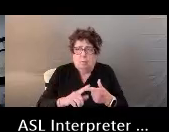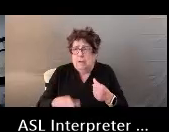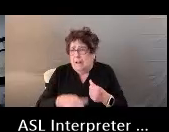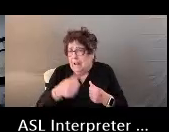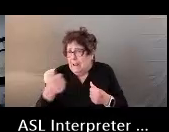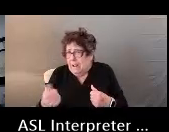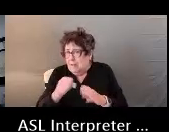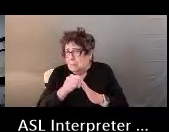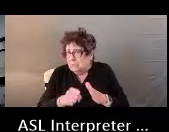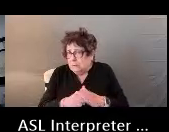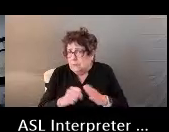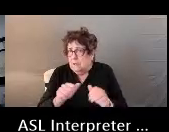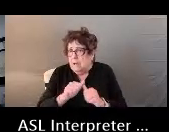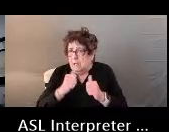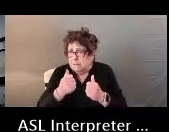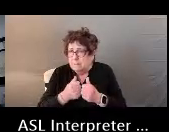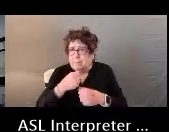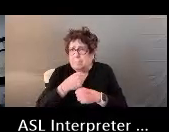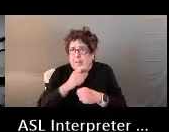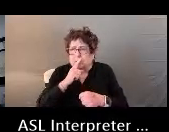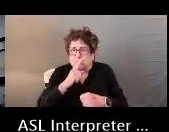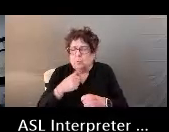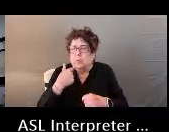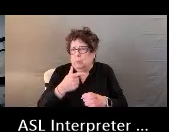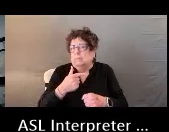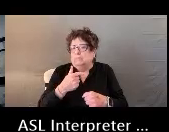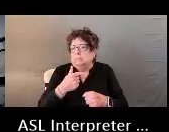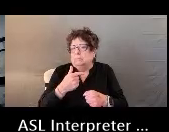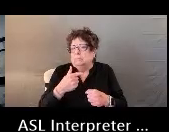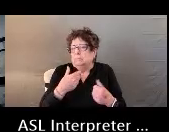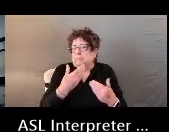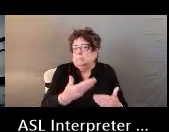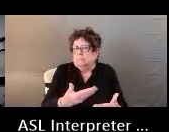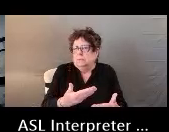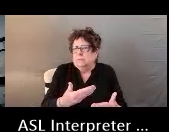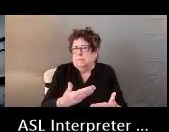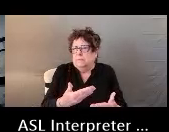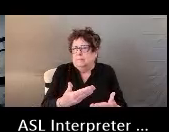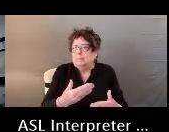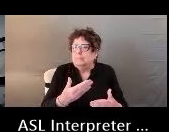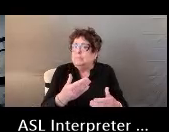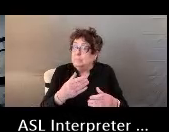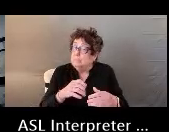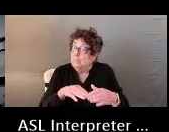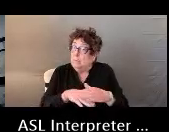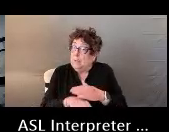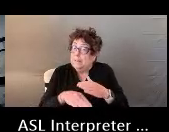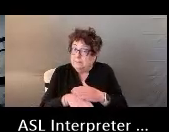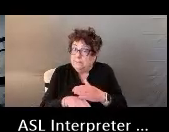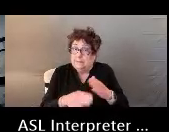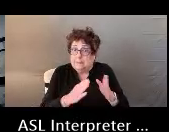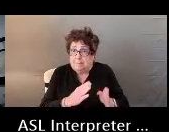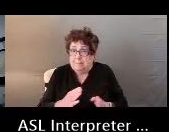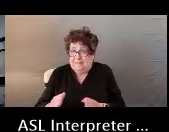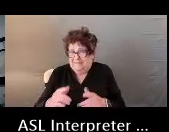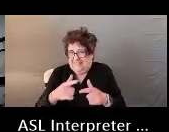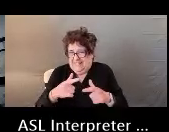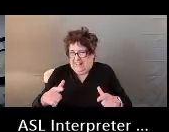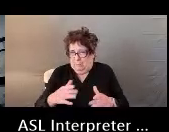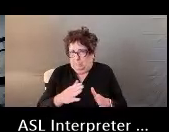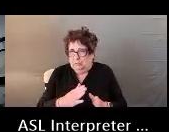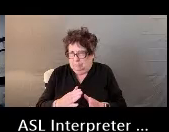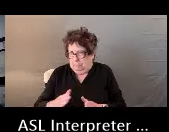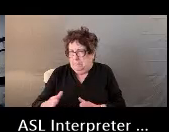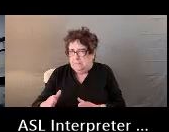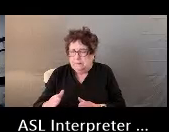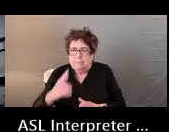that we implement language and disability access plans, to make sure that we have initiatives in place to make sure that we move along